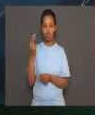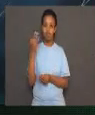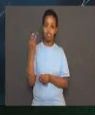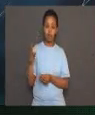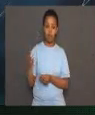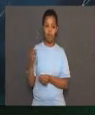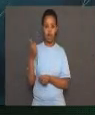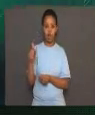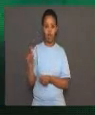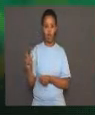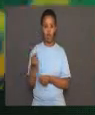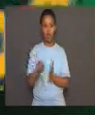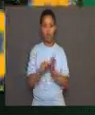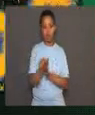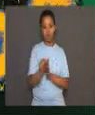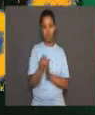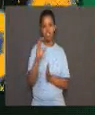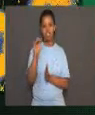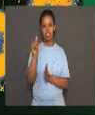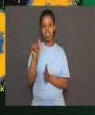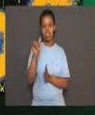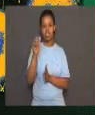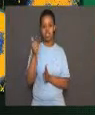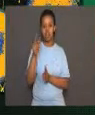are called cyanobacteria.